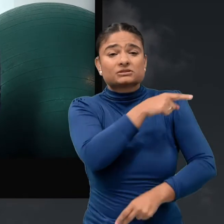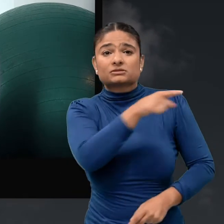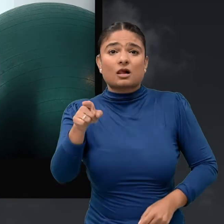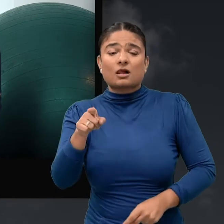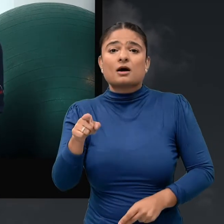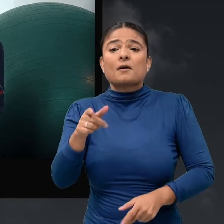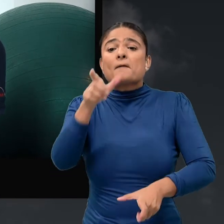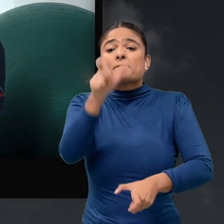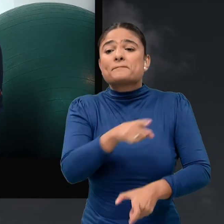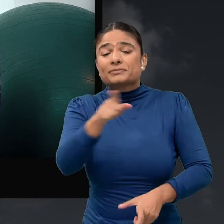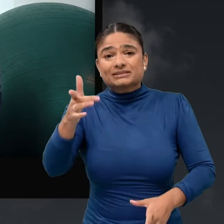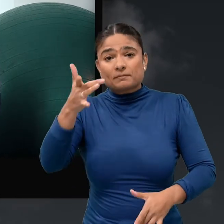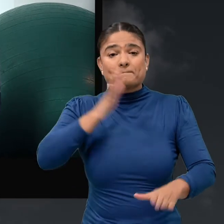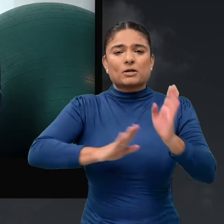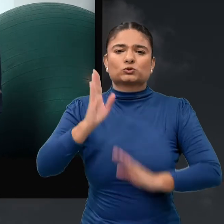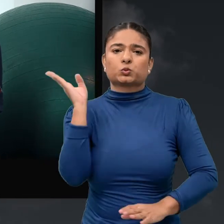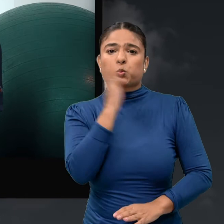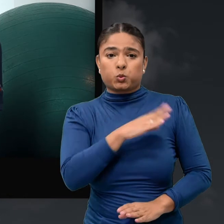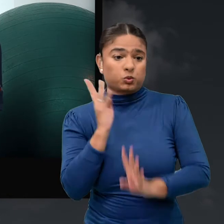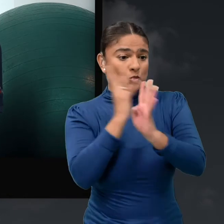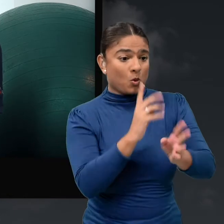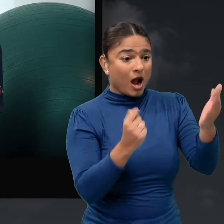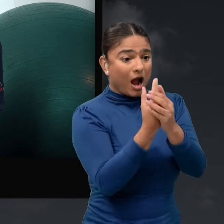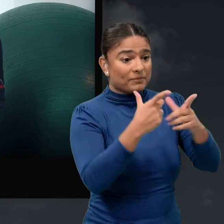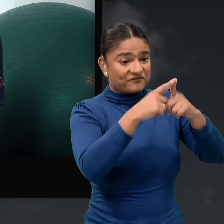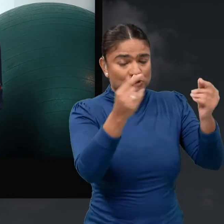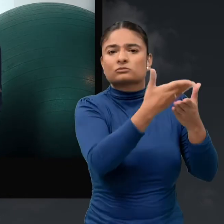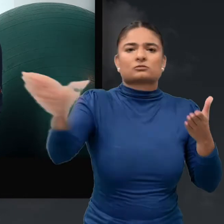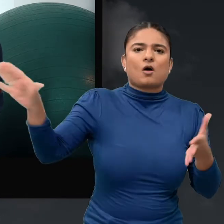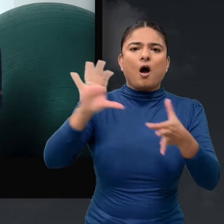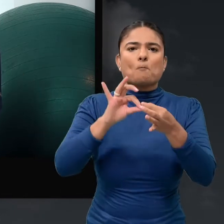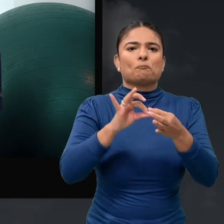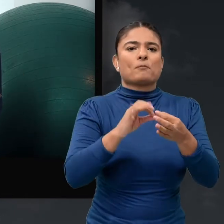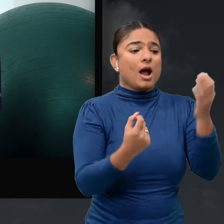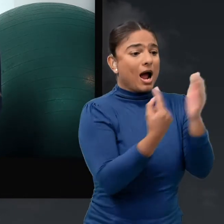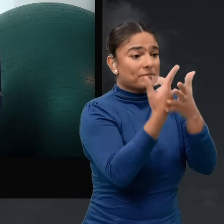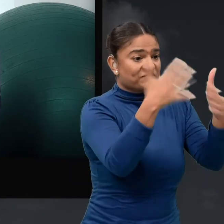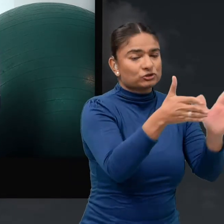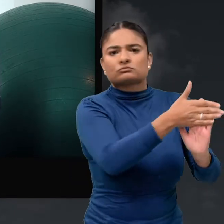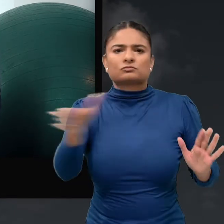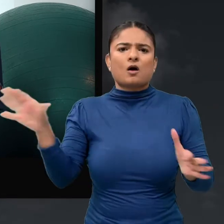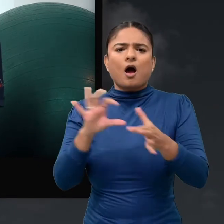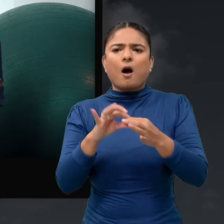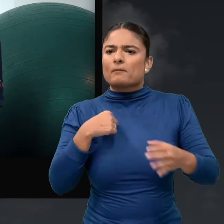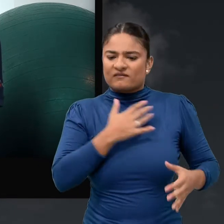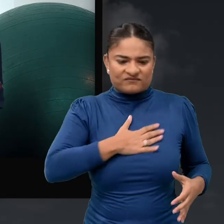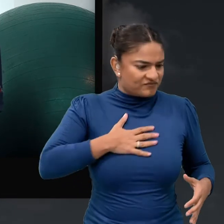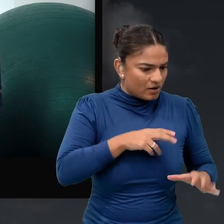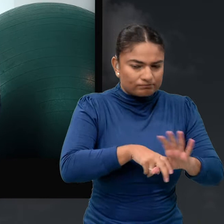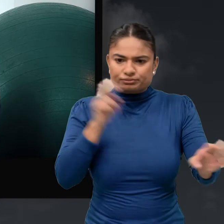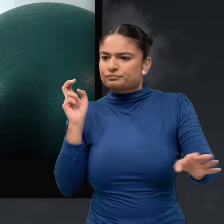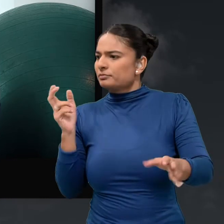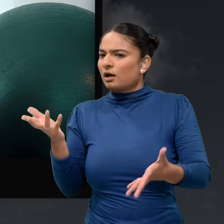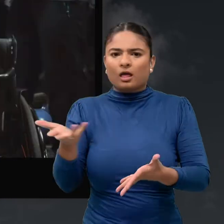you go to hospital, you go to inpatient, they send you home and that's it. So you're left to fend for yourself and you're given